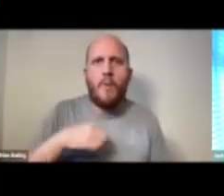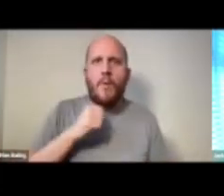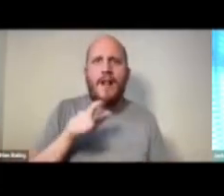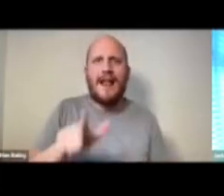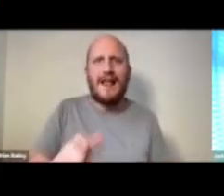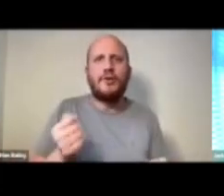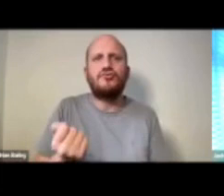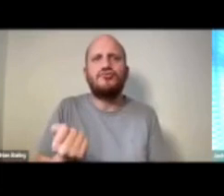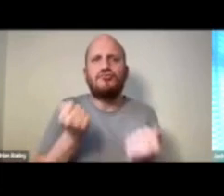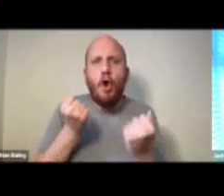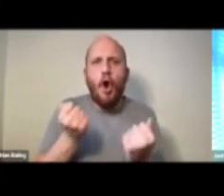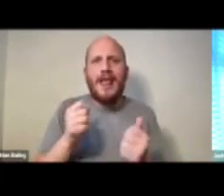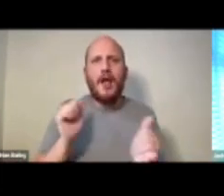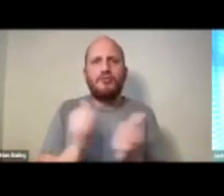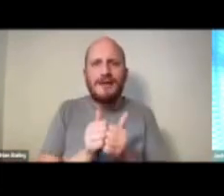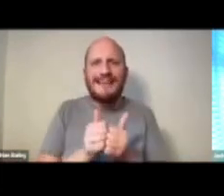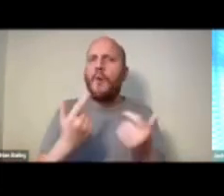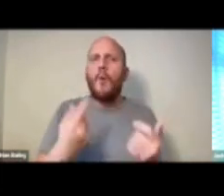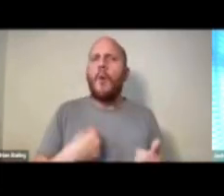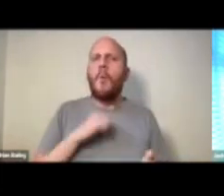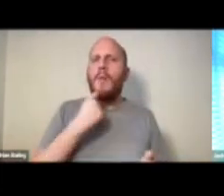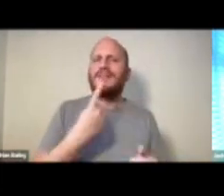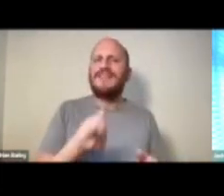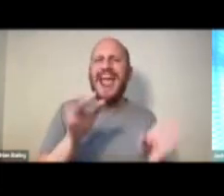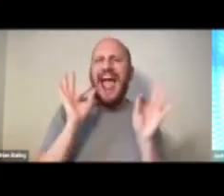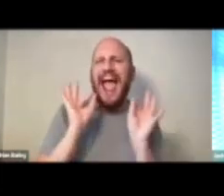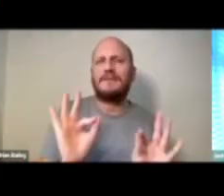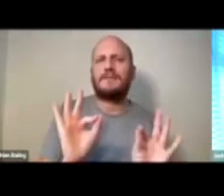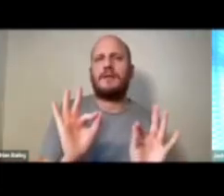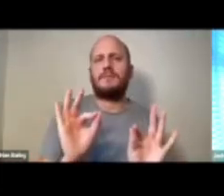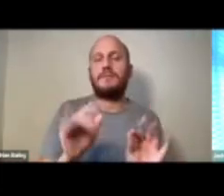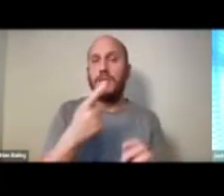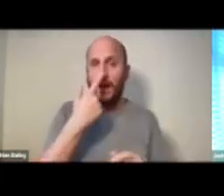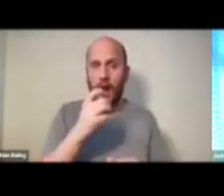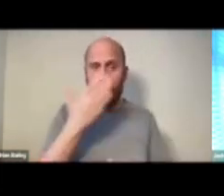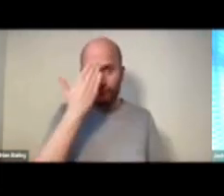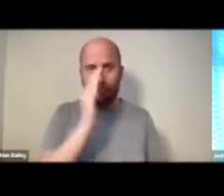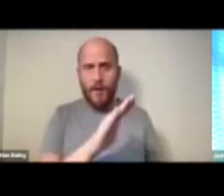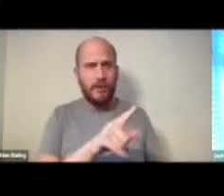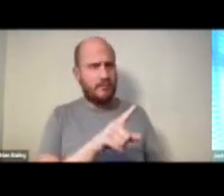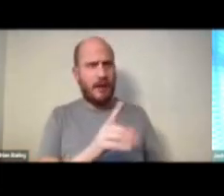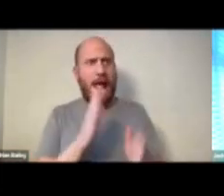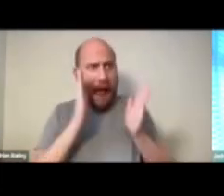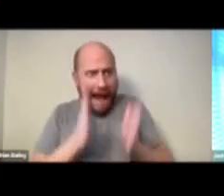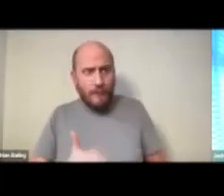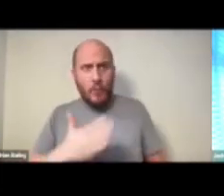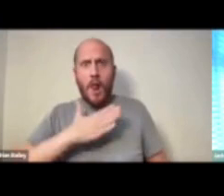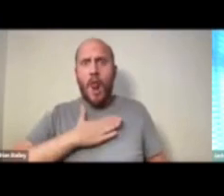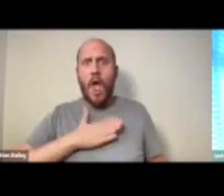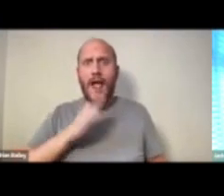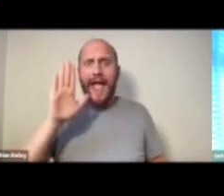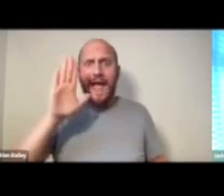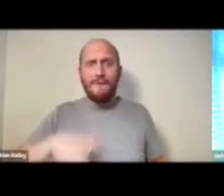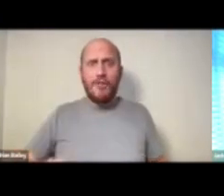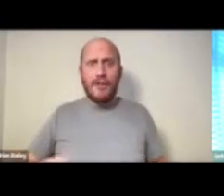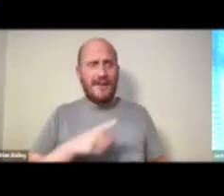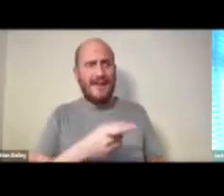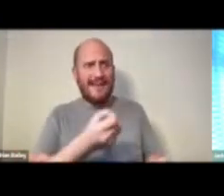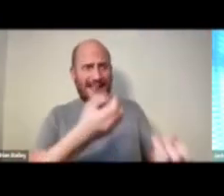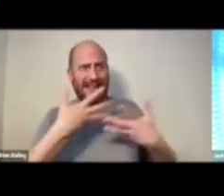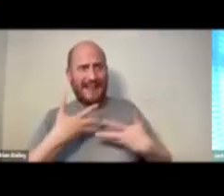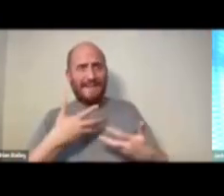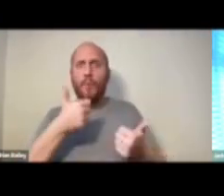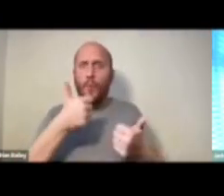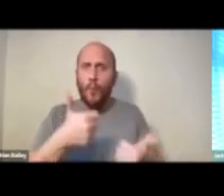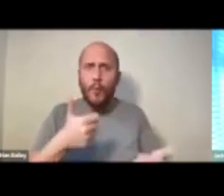or rate things as excellent. You can remind people that it's okay not to like everything. To give you the good and the bad is really